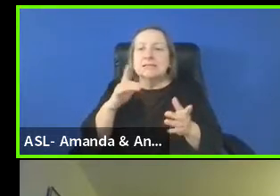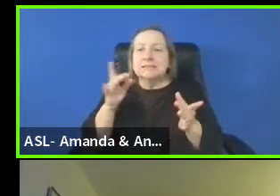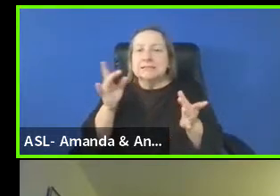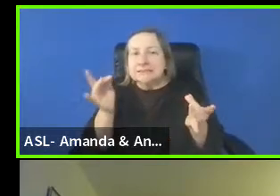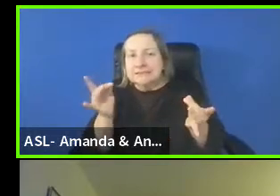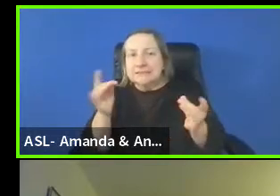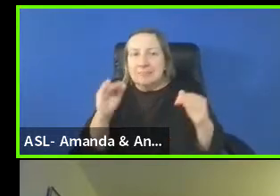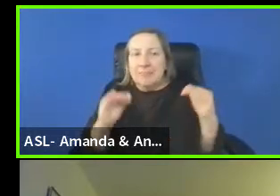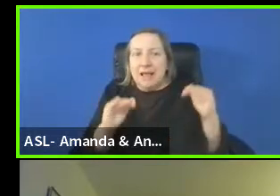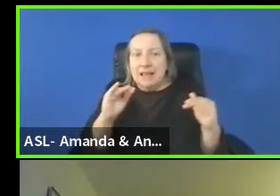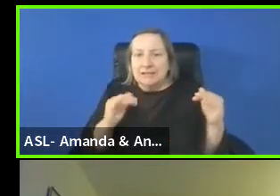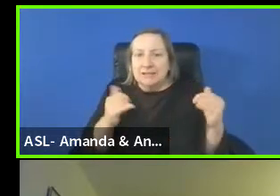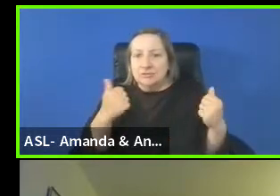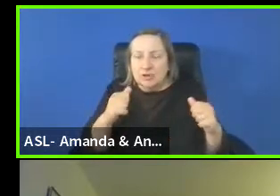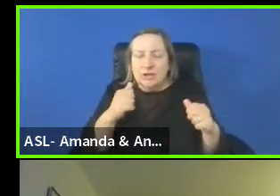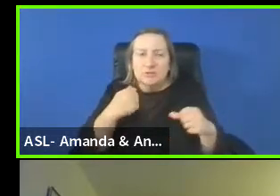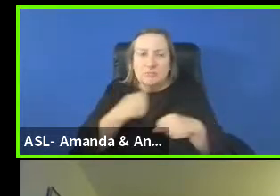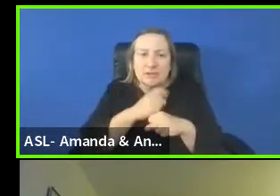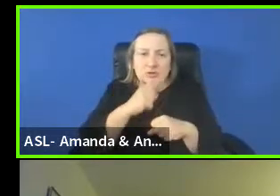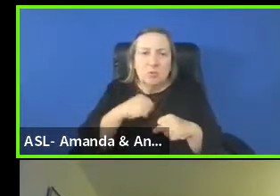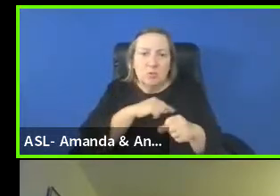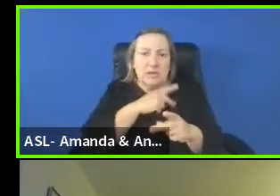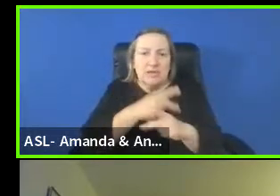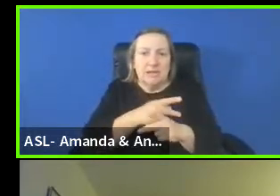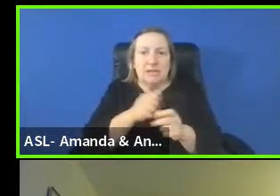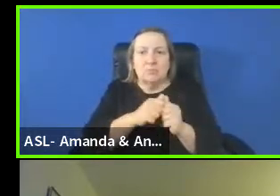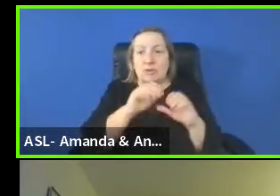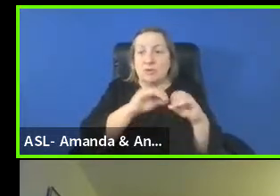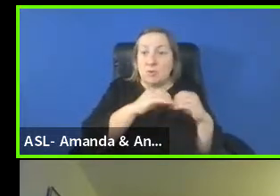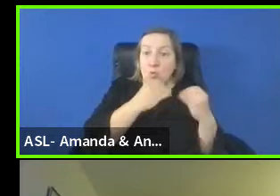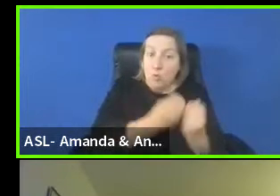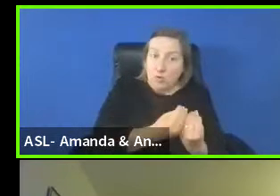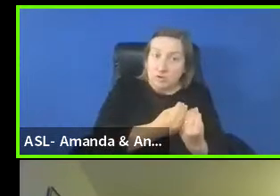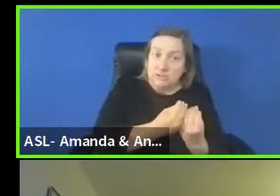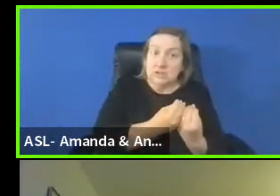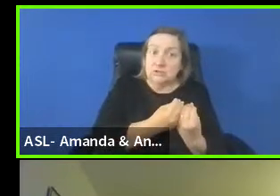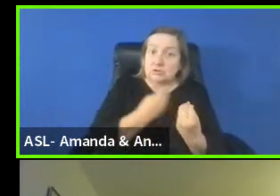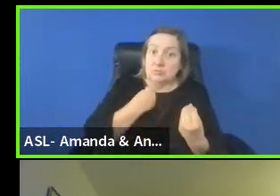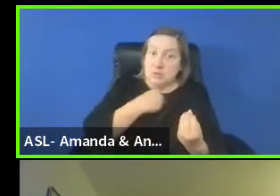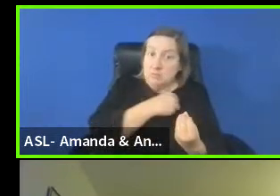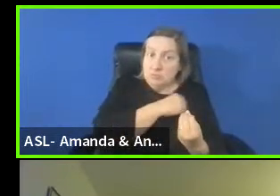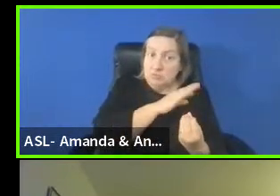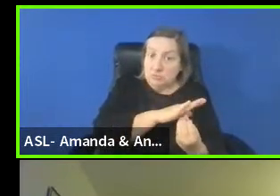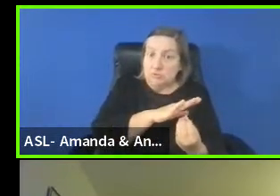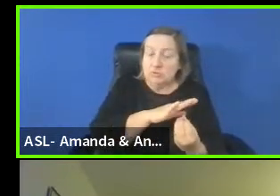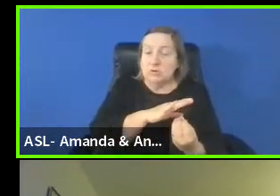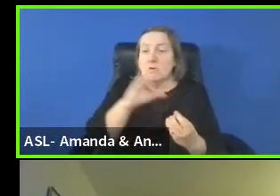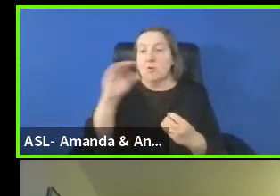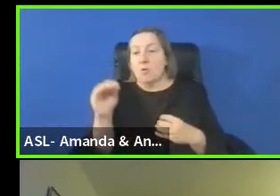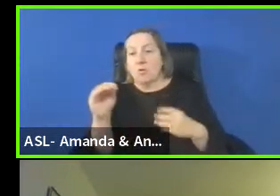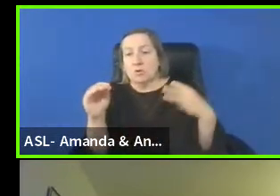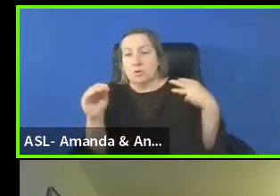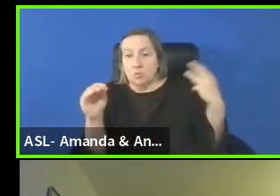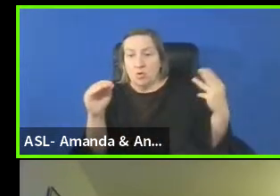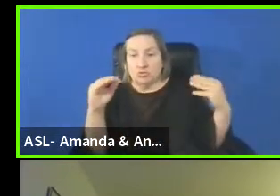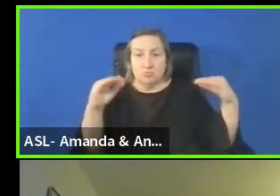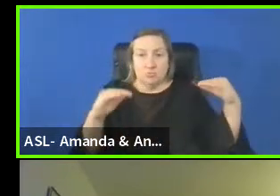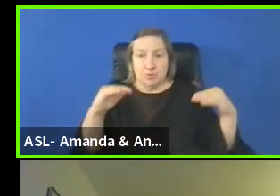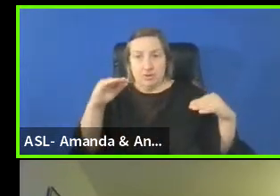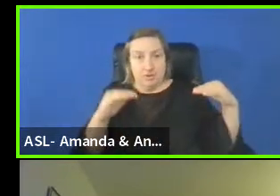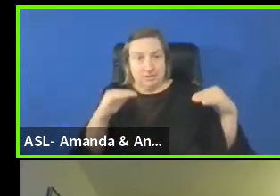balance that we wanted to make sure that we maintained with our organizational members and a Oregon and Washington balance. So we